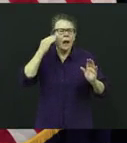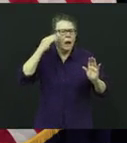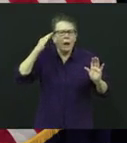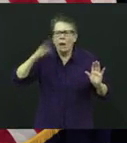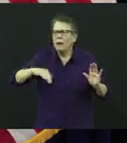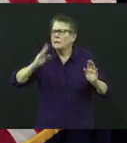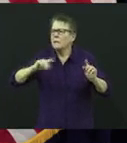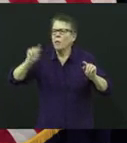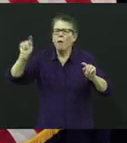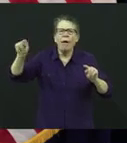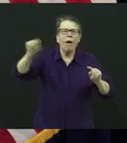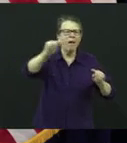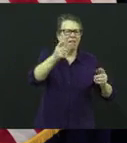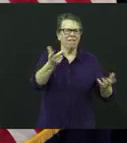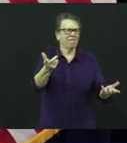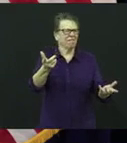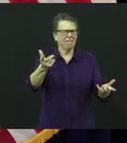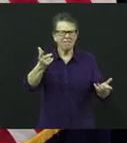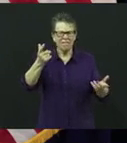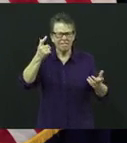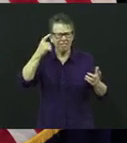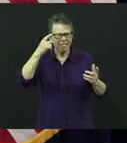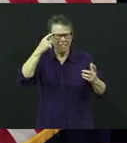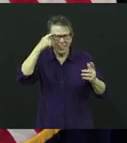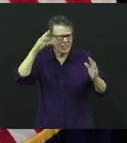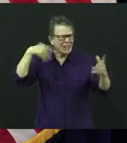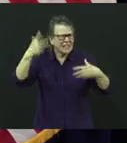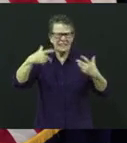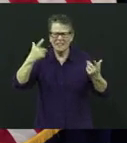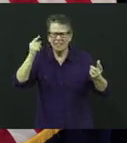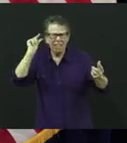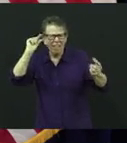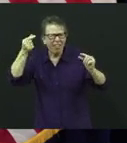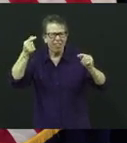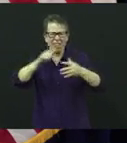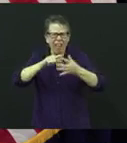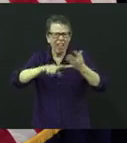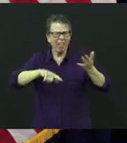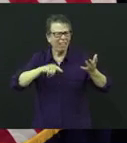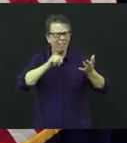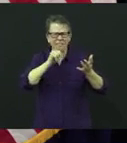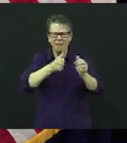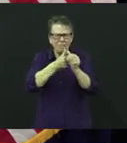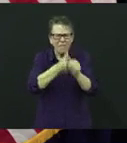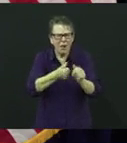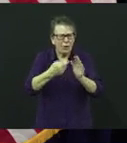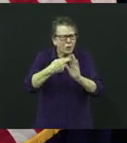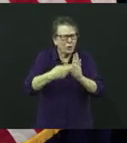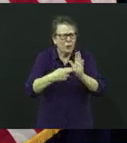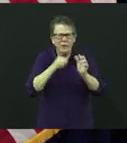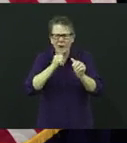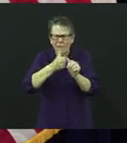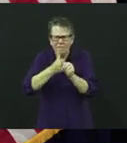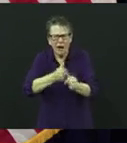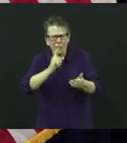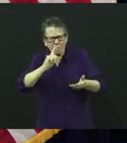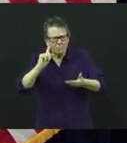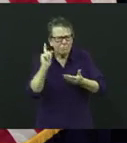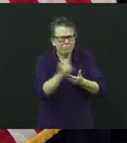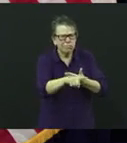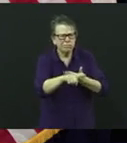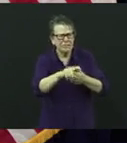behavior. Charges are being brought against a defendant who got into a dispute with an employee of Wegmans,